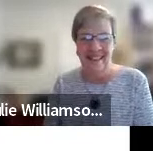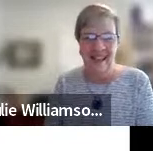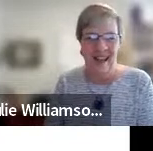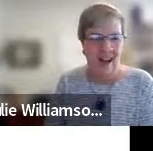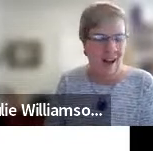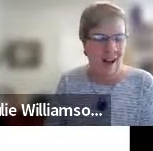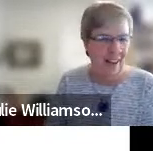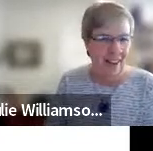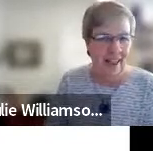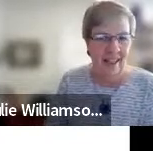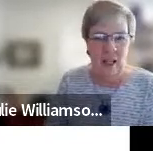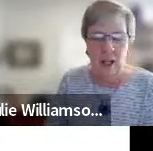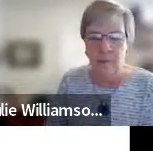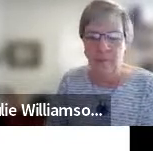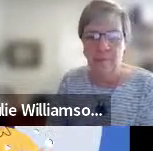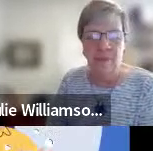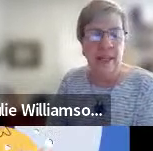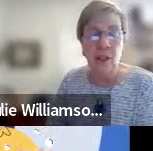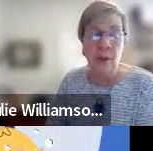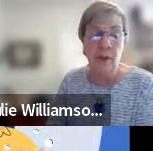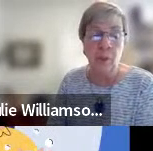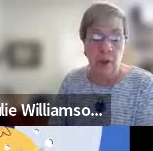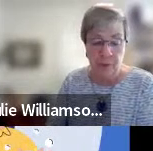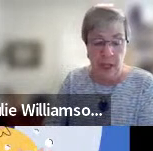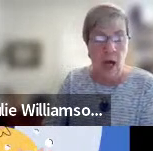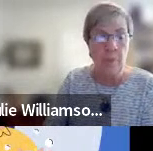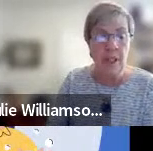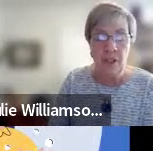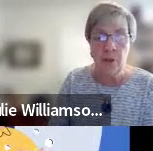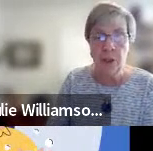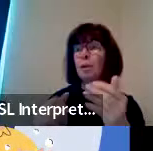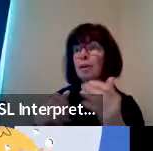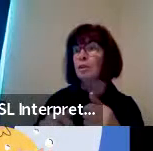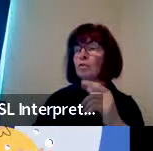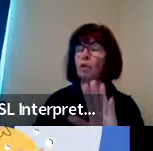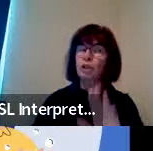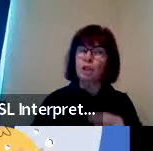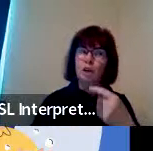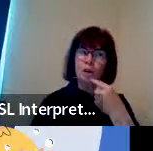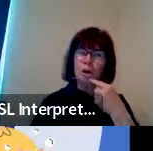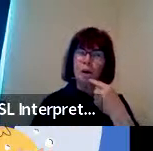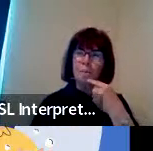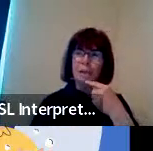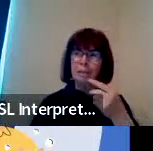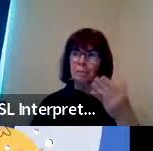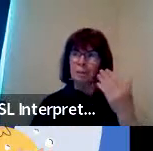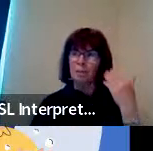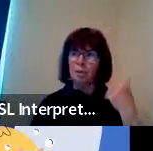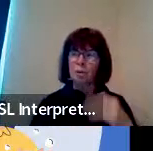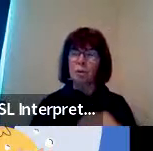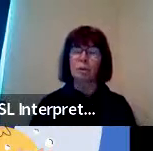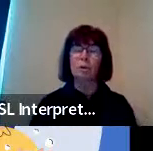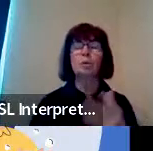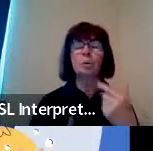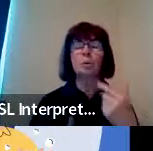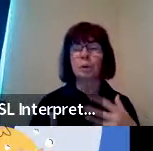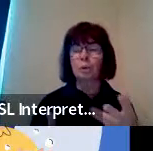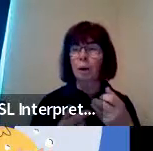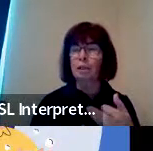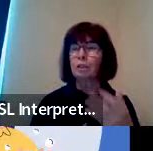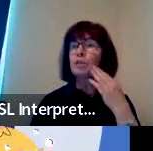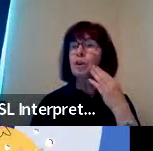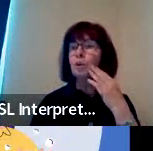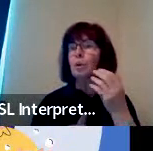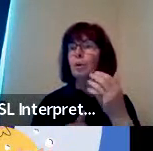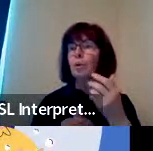right. All right. And thank you everyone for the comments that you shared earlier. We do want to capture what all of you have to say. And so